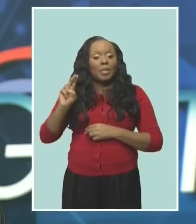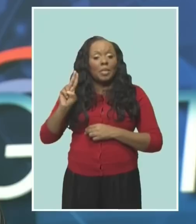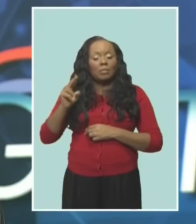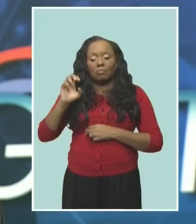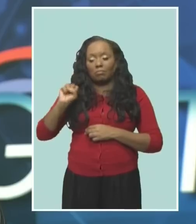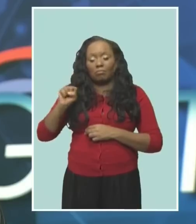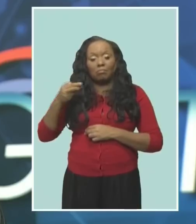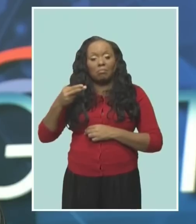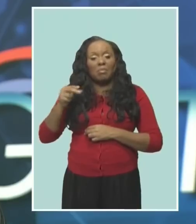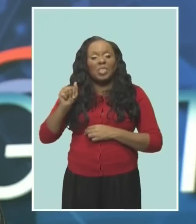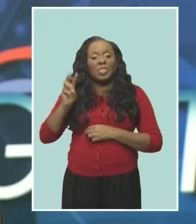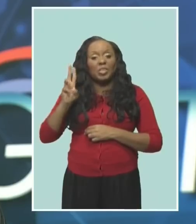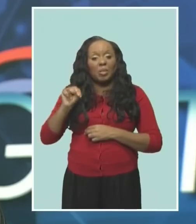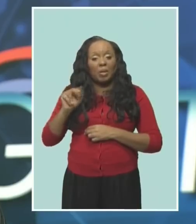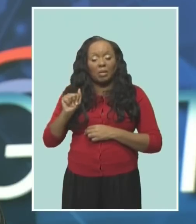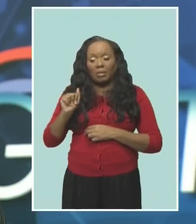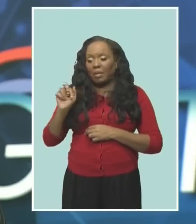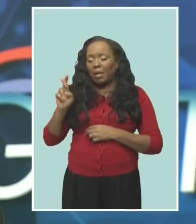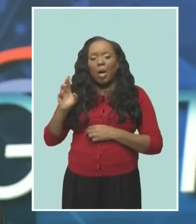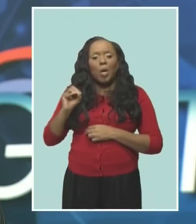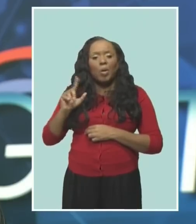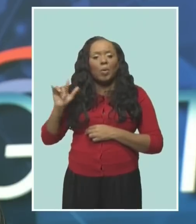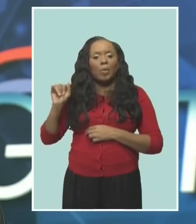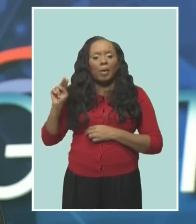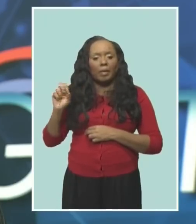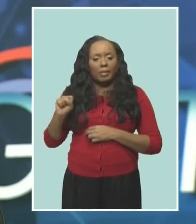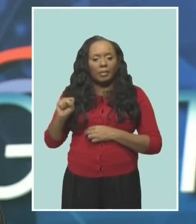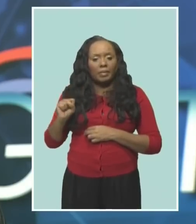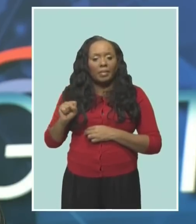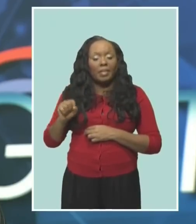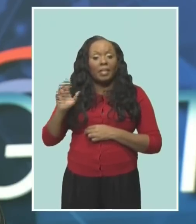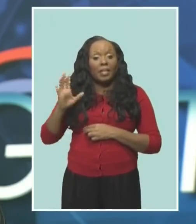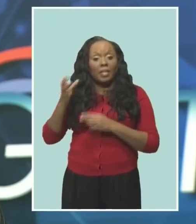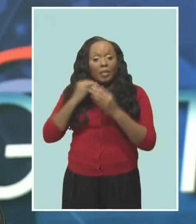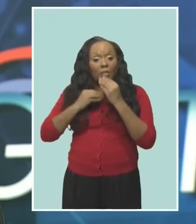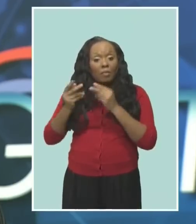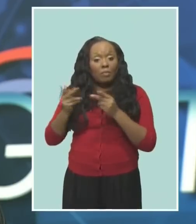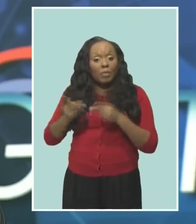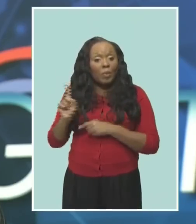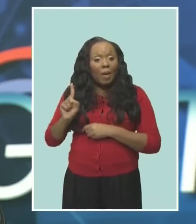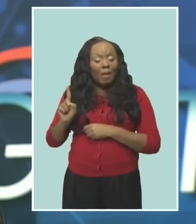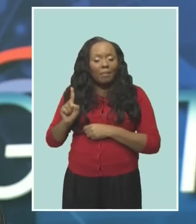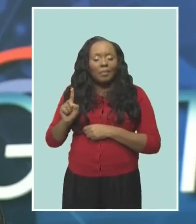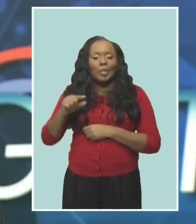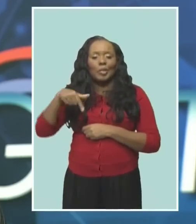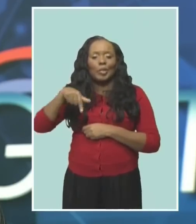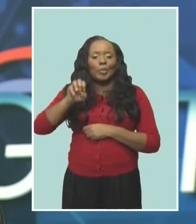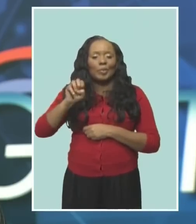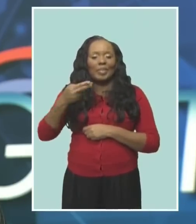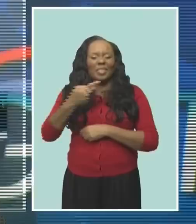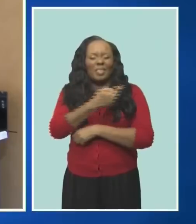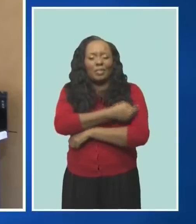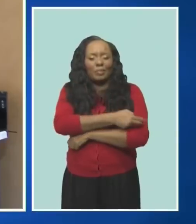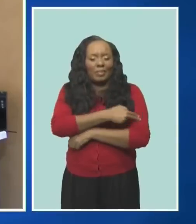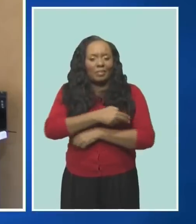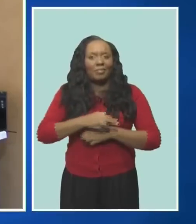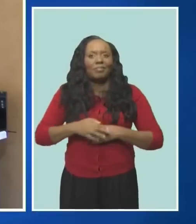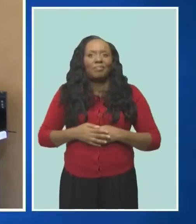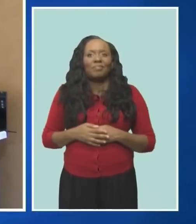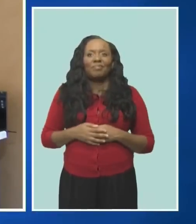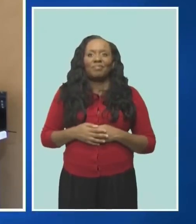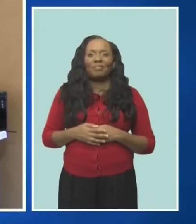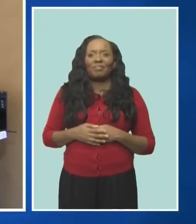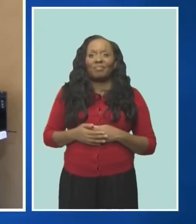the origins of the new enterprise located in the Queen Elizabeth Hospital. Trevor Thorpe reports. One of the